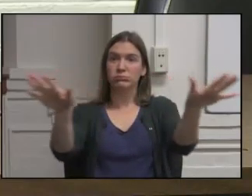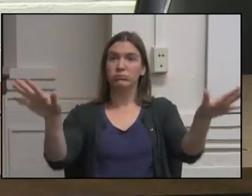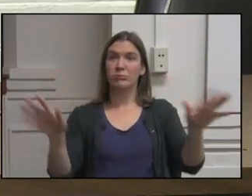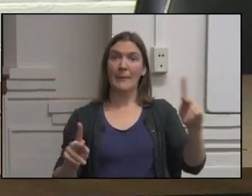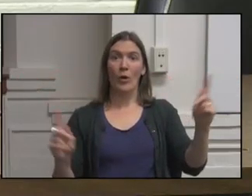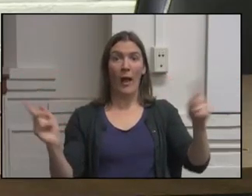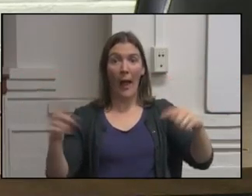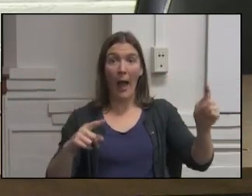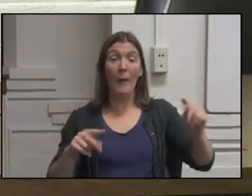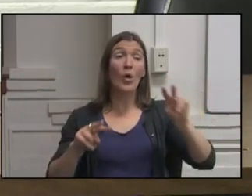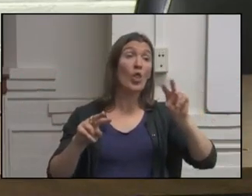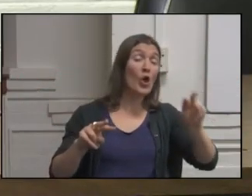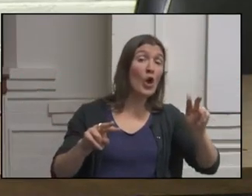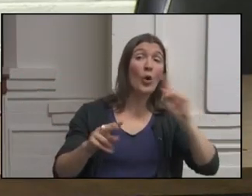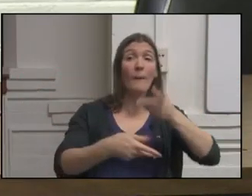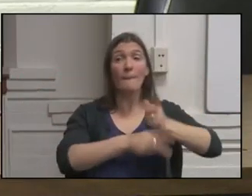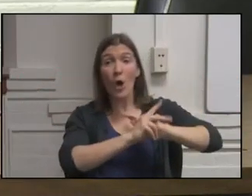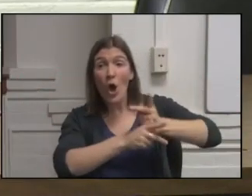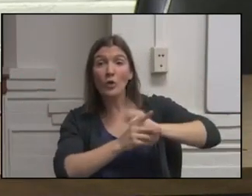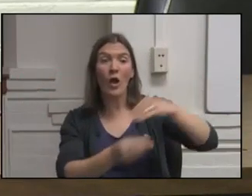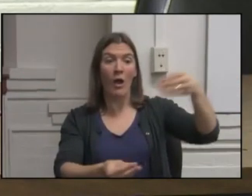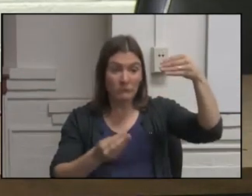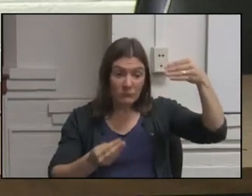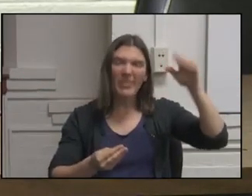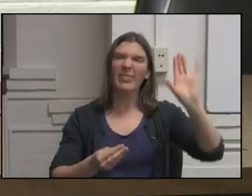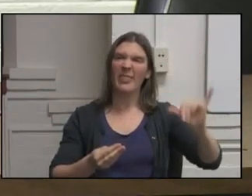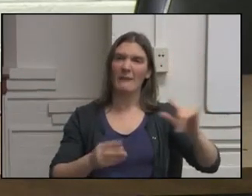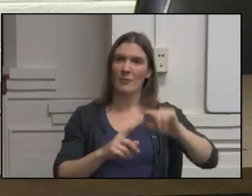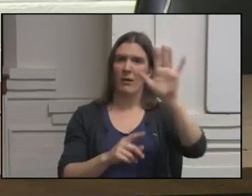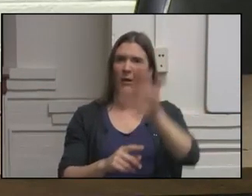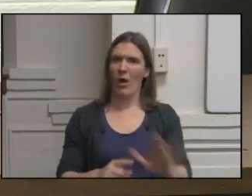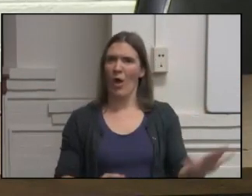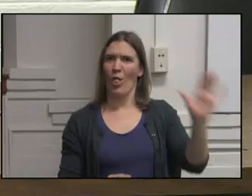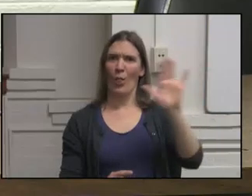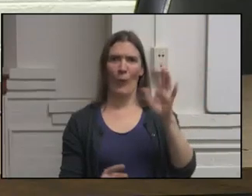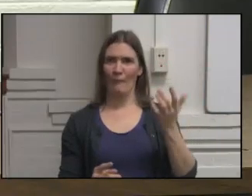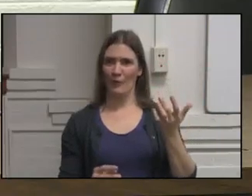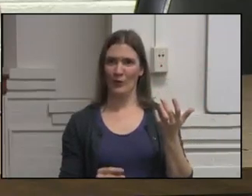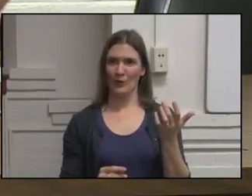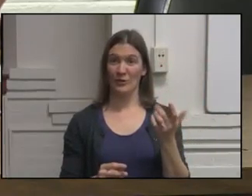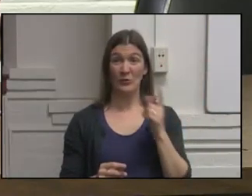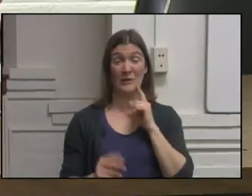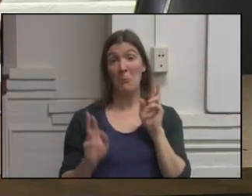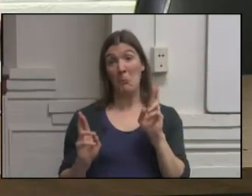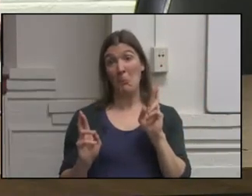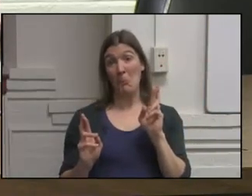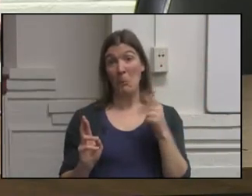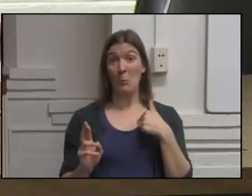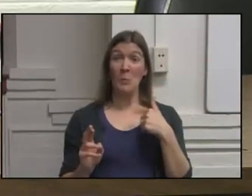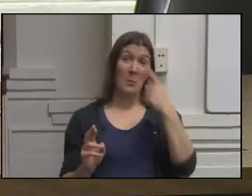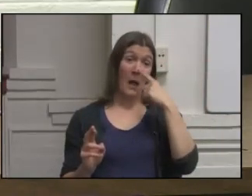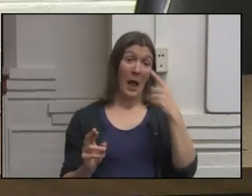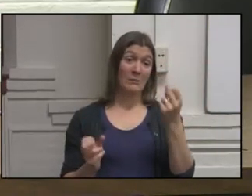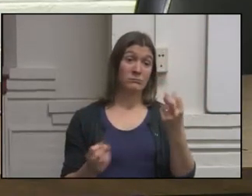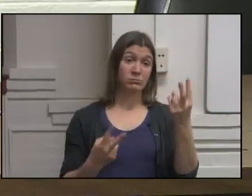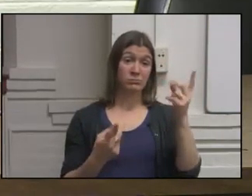come here and access them physically and in person, but also, you know, ultimately we would like to see